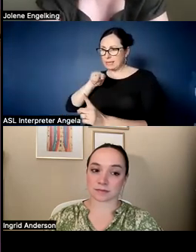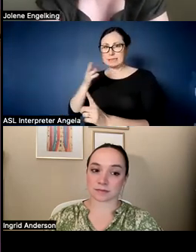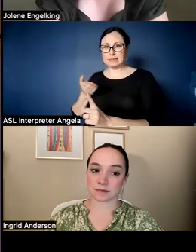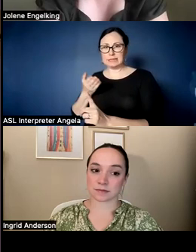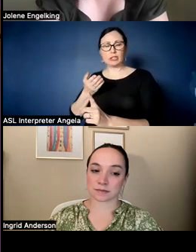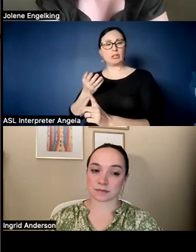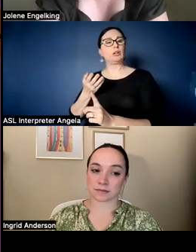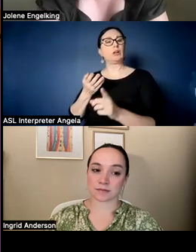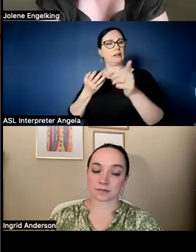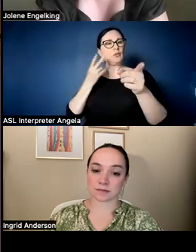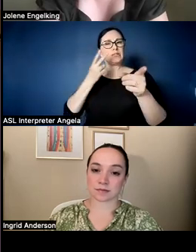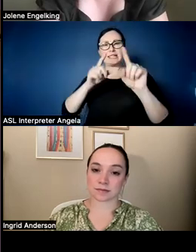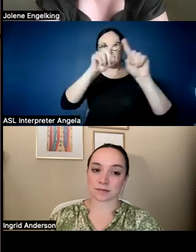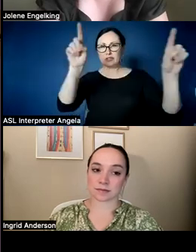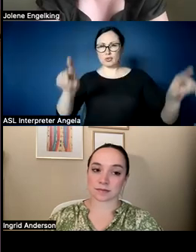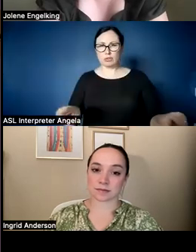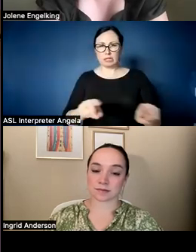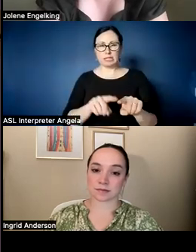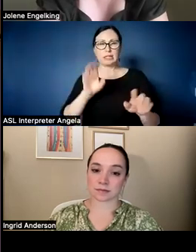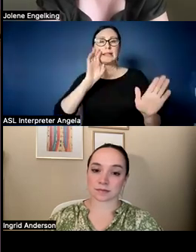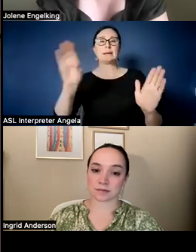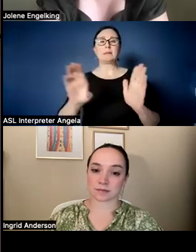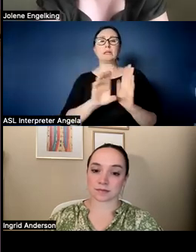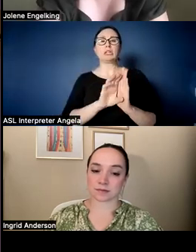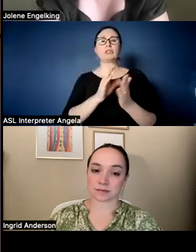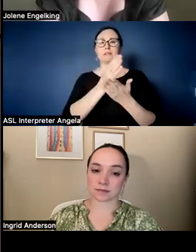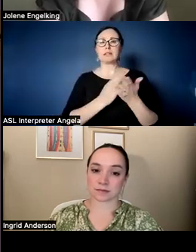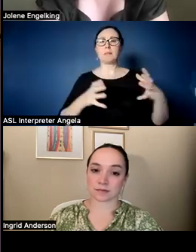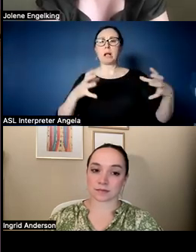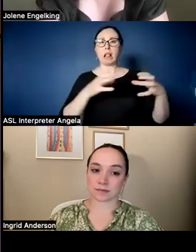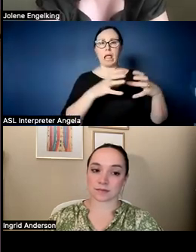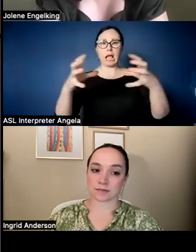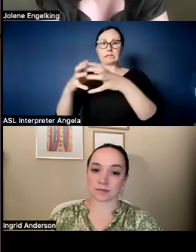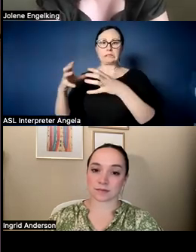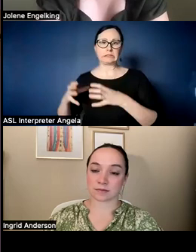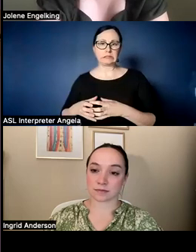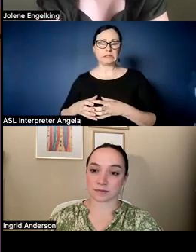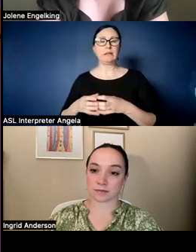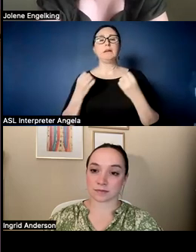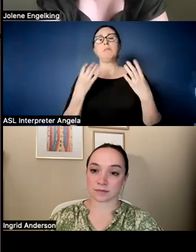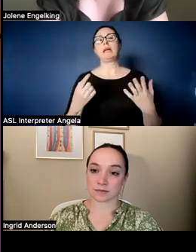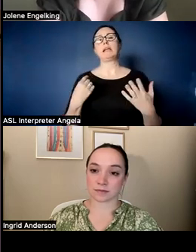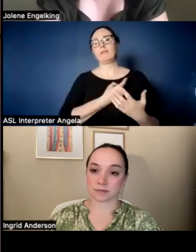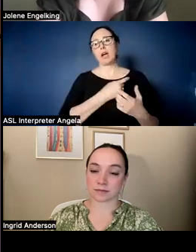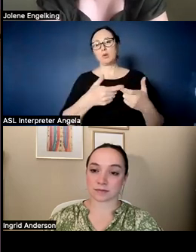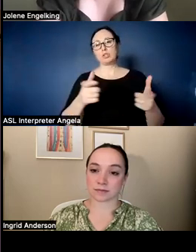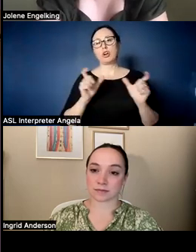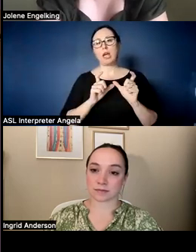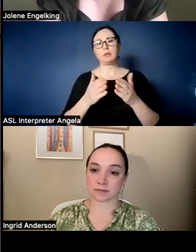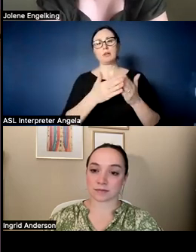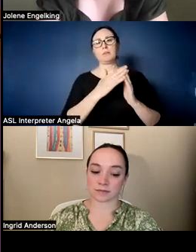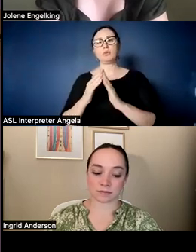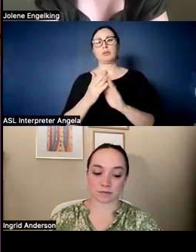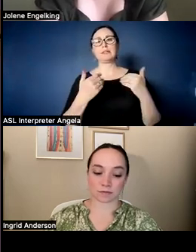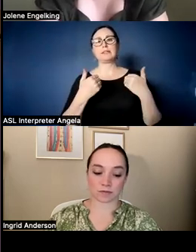screen, there's the image of some clans. Many of our tribal communities have clans, and I introduce myself